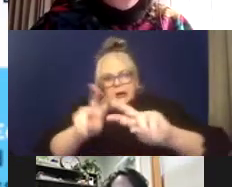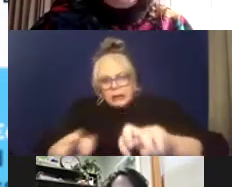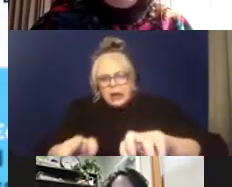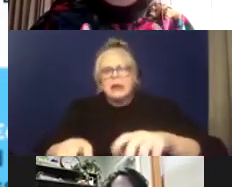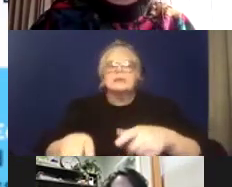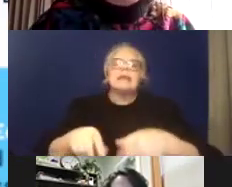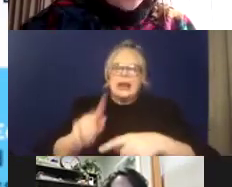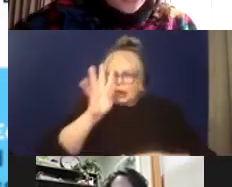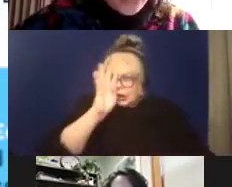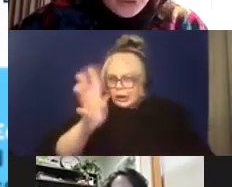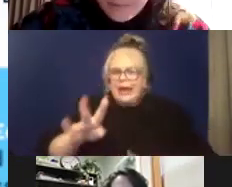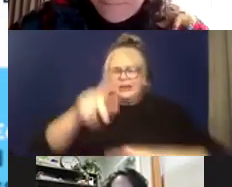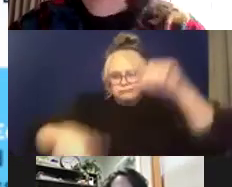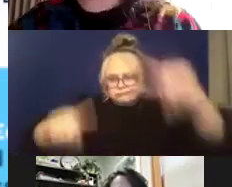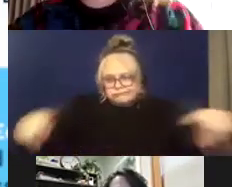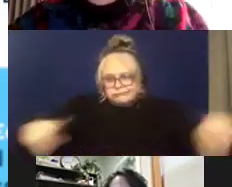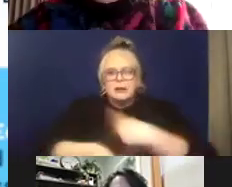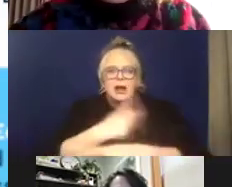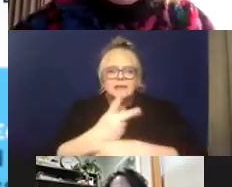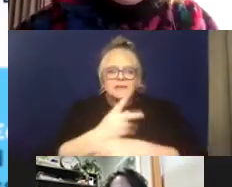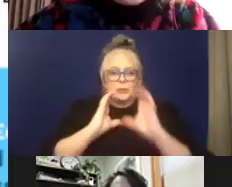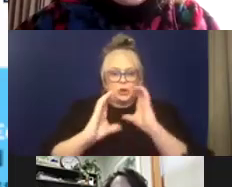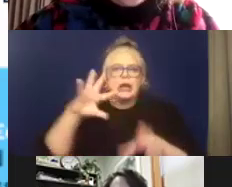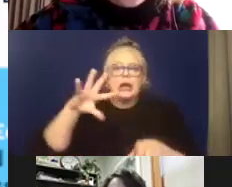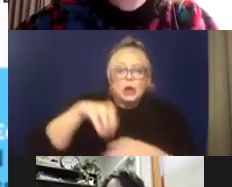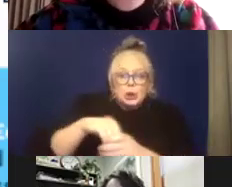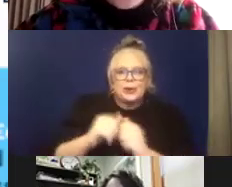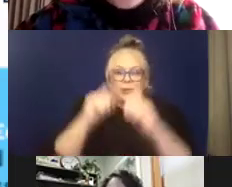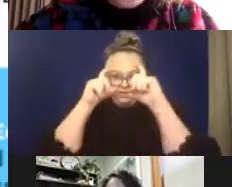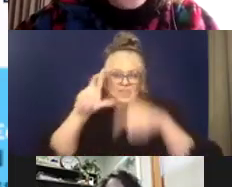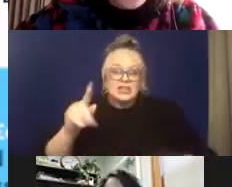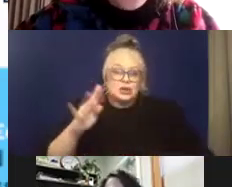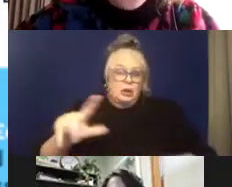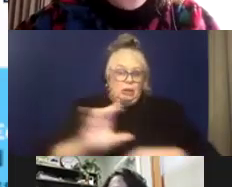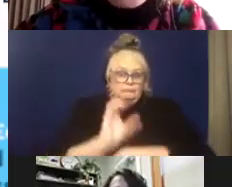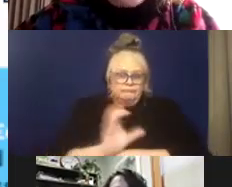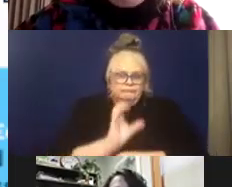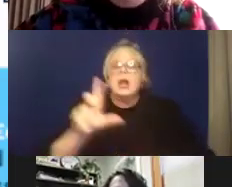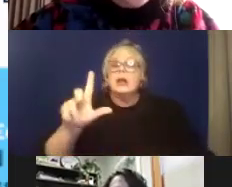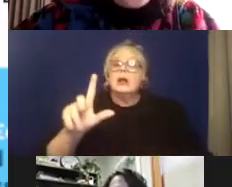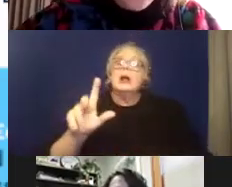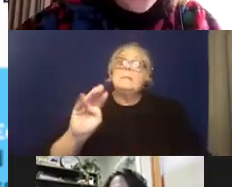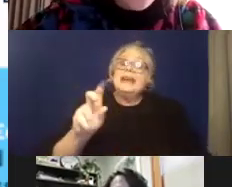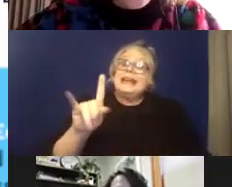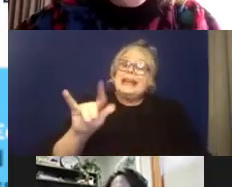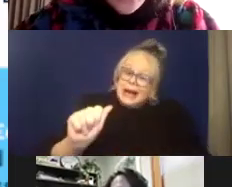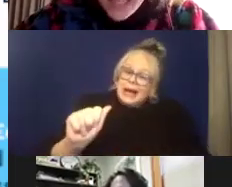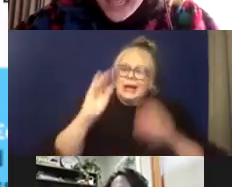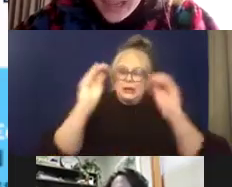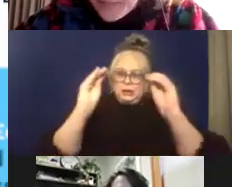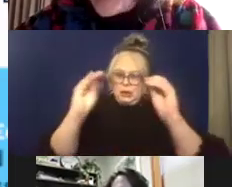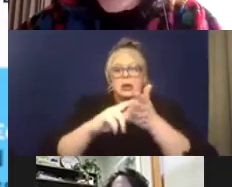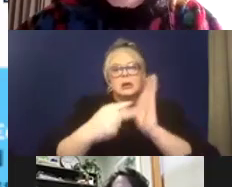communication, including digital communication. Media literacy education is about teaching people how to understand messages conveyed